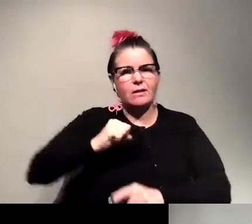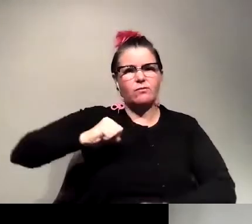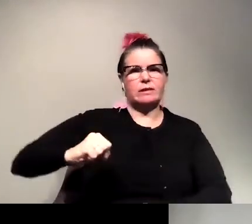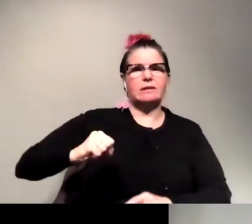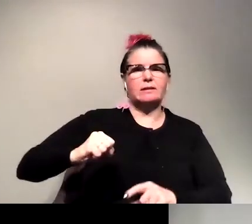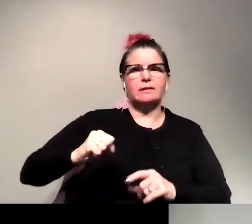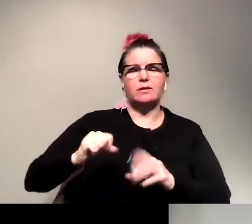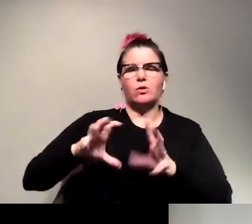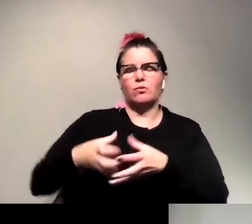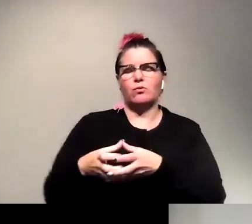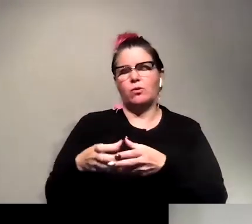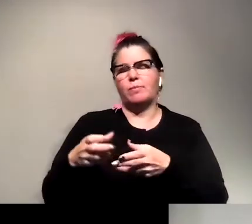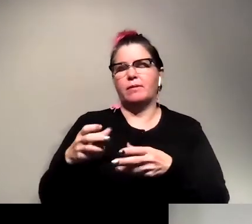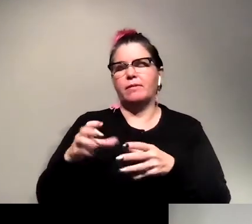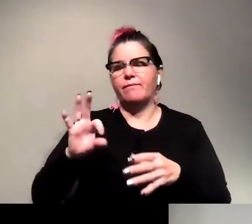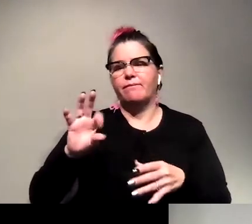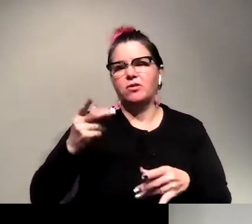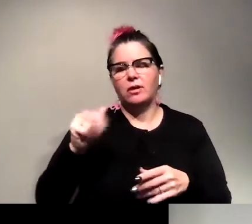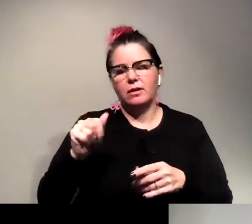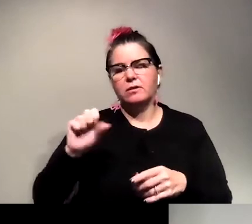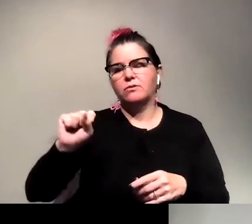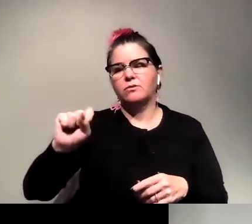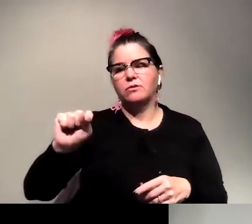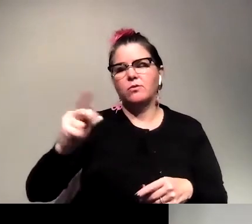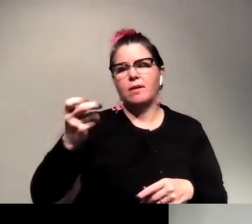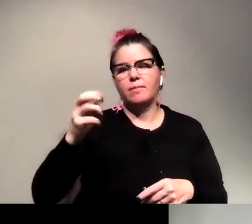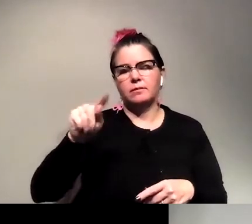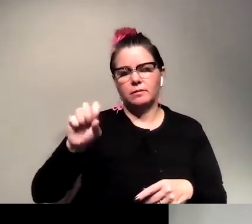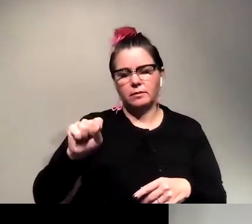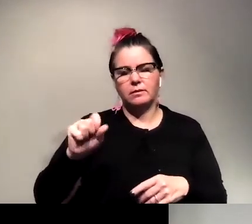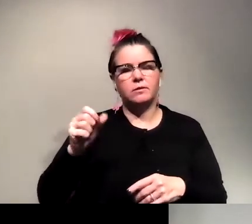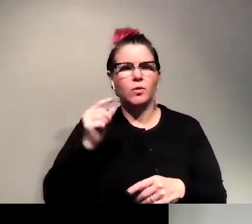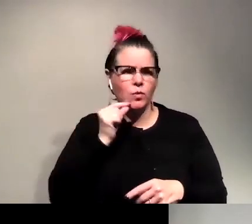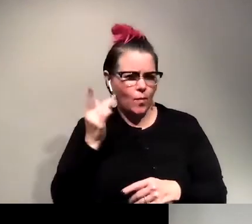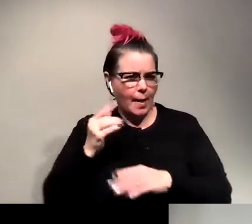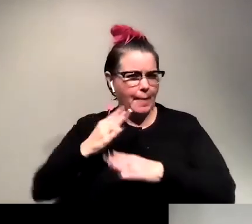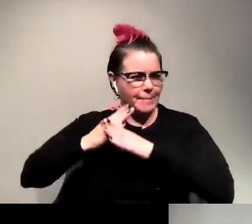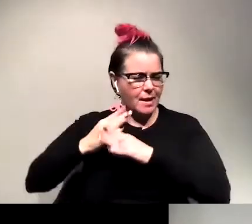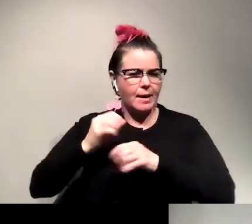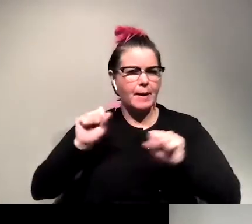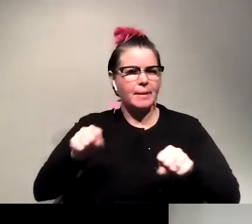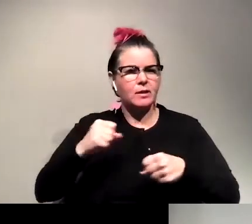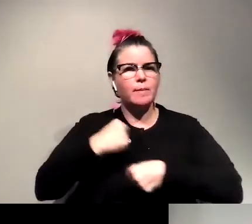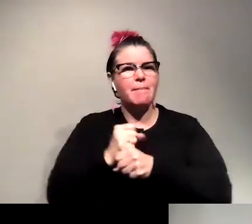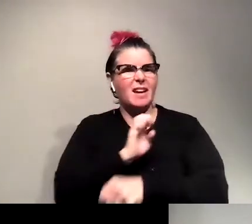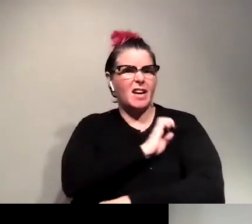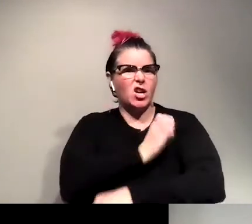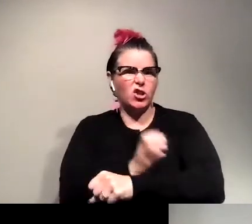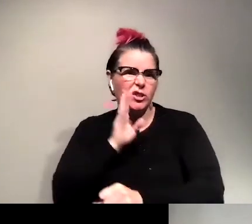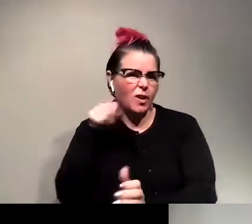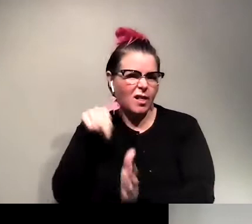of fungicides called strobilurins. Strobilurins are super cool because they block the pathogen's ability to produce energy, essentially killing it that